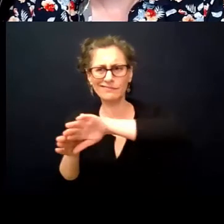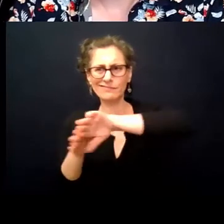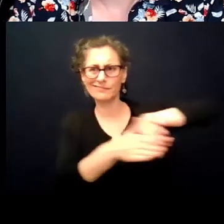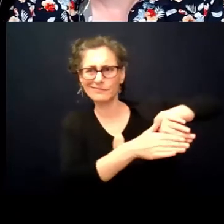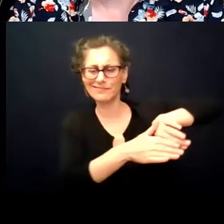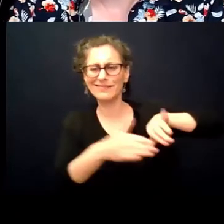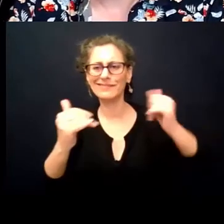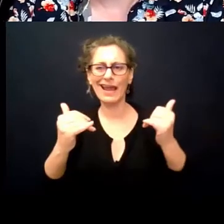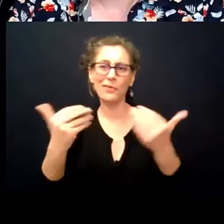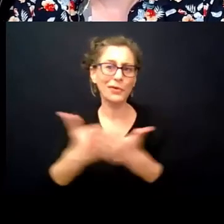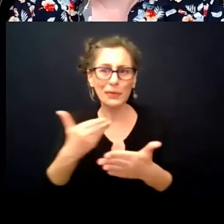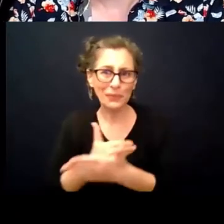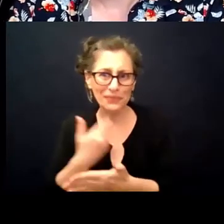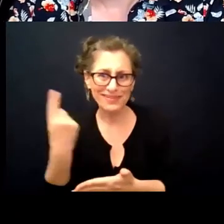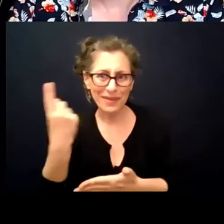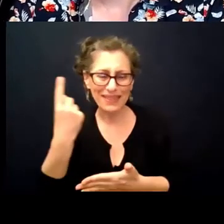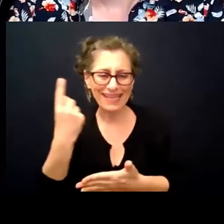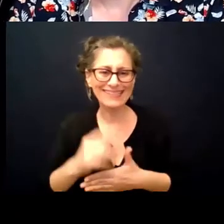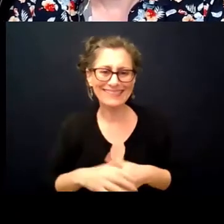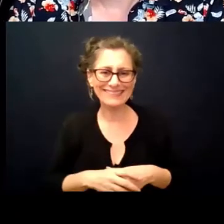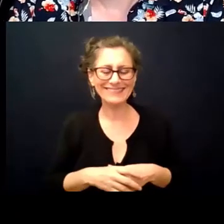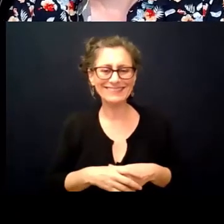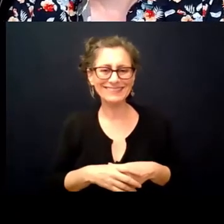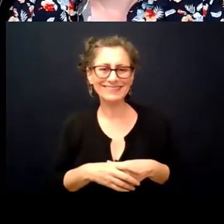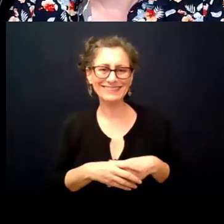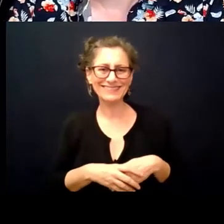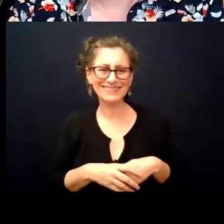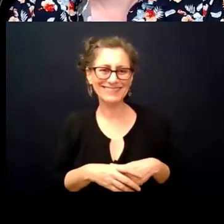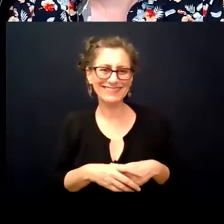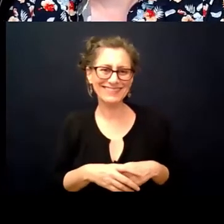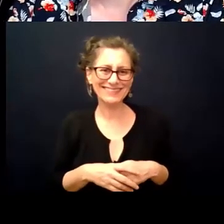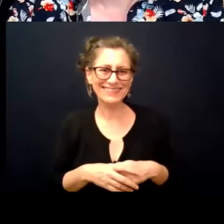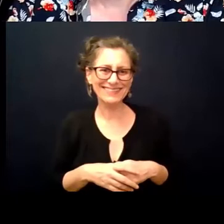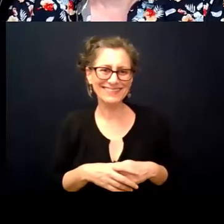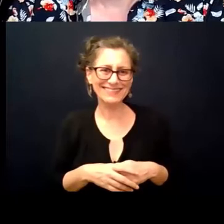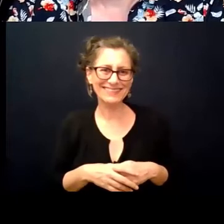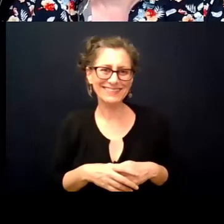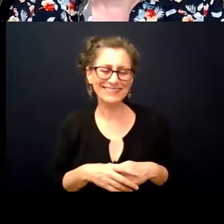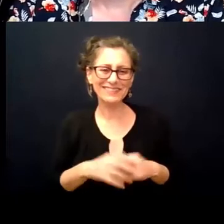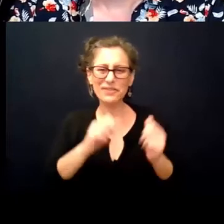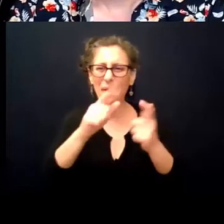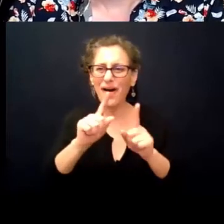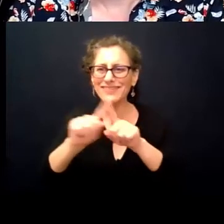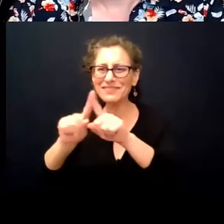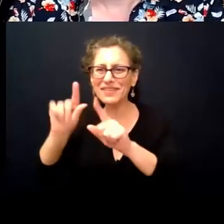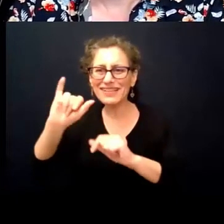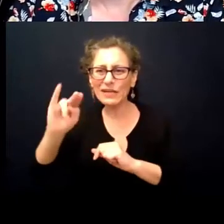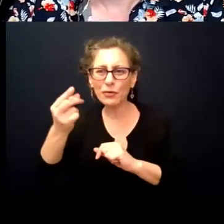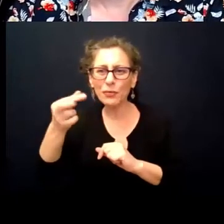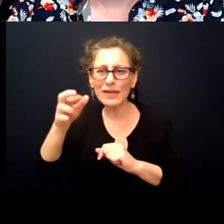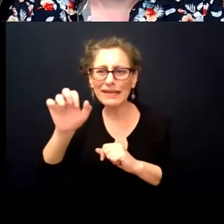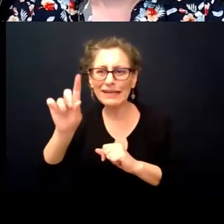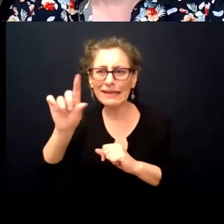something else. So it's kind of like we tried to put all of those ingredients together, and hopefully